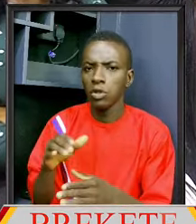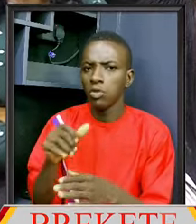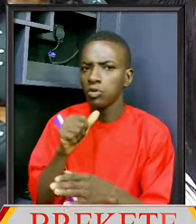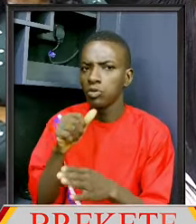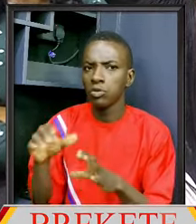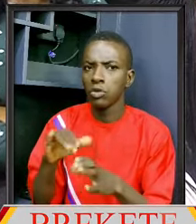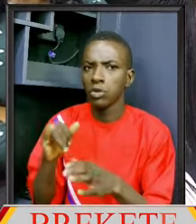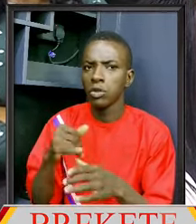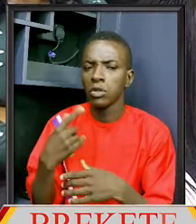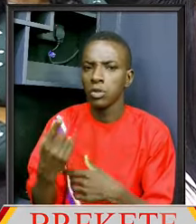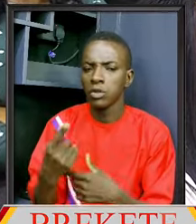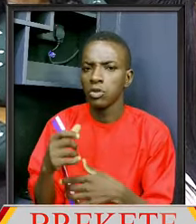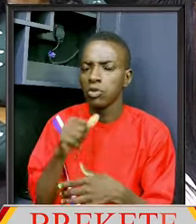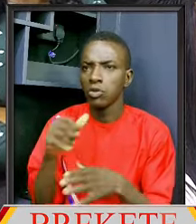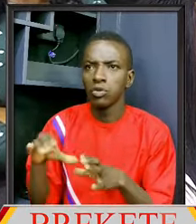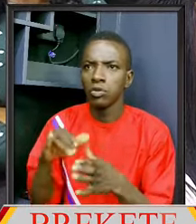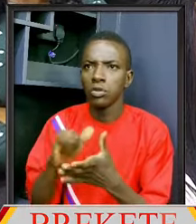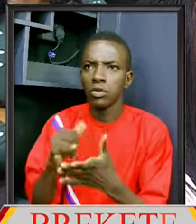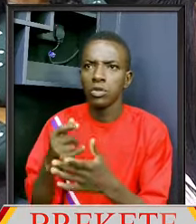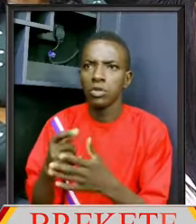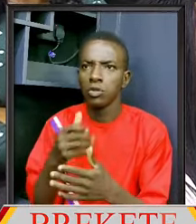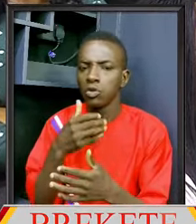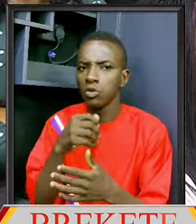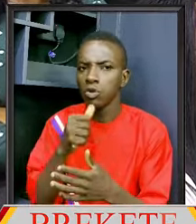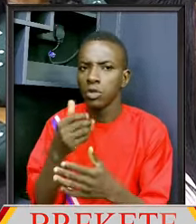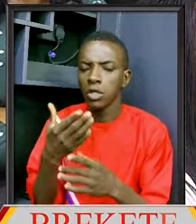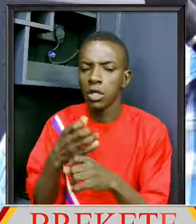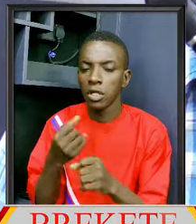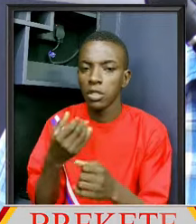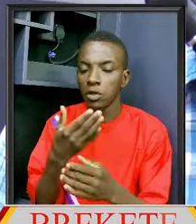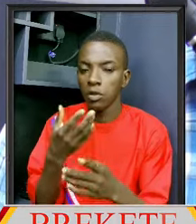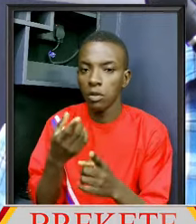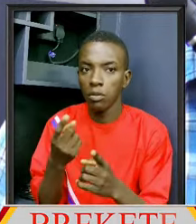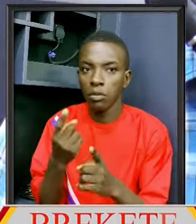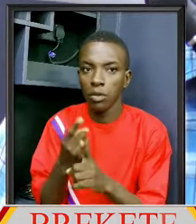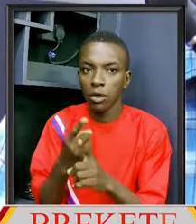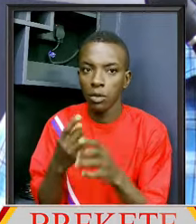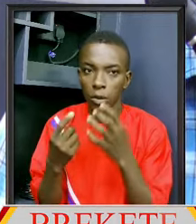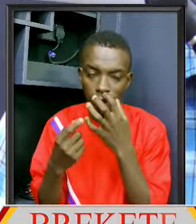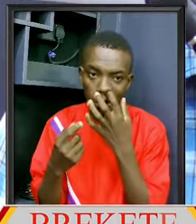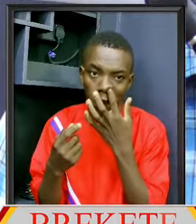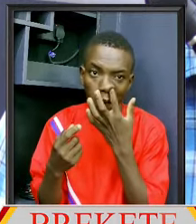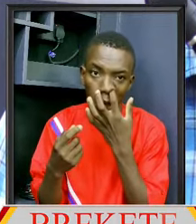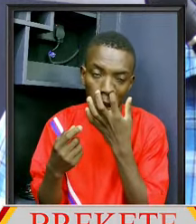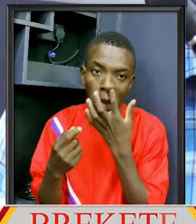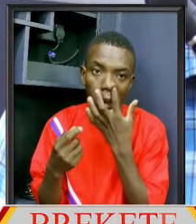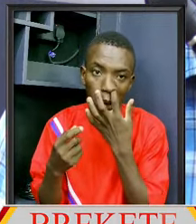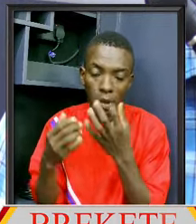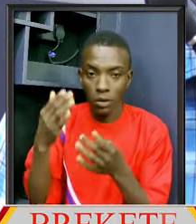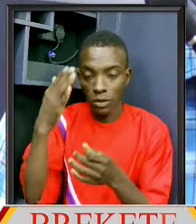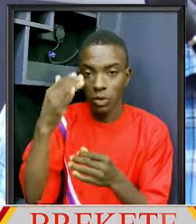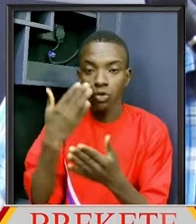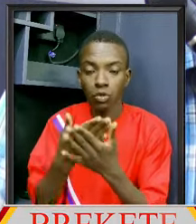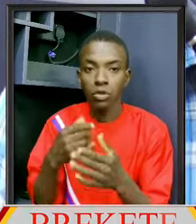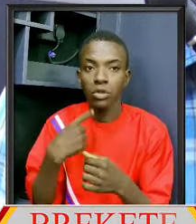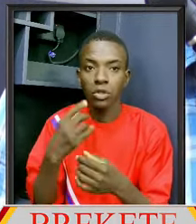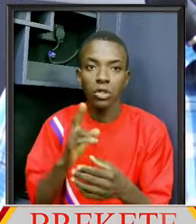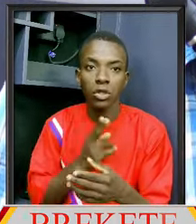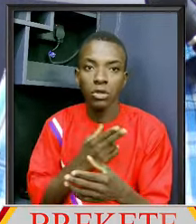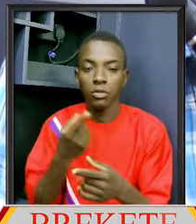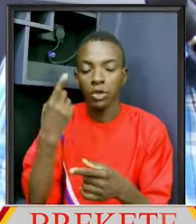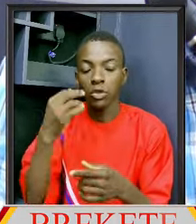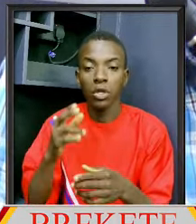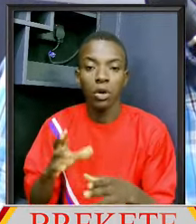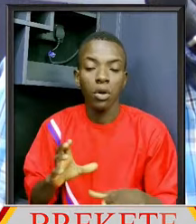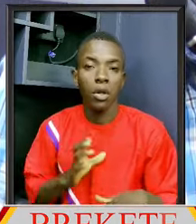not do that one, go tell us later. We no go get correct. Now, make I answer and, your question. And the good you tell us. You know why? Because now